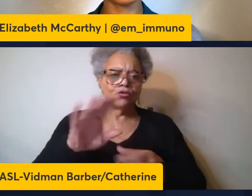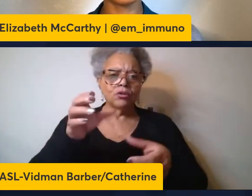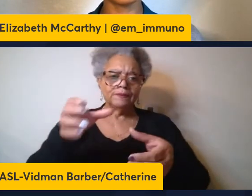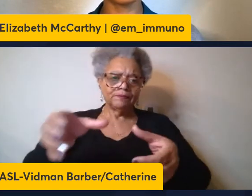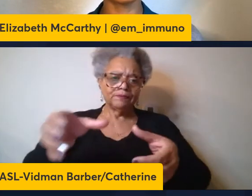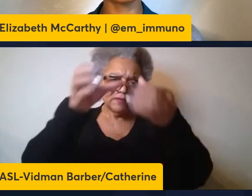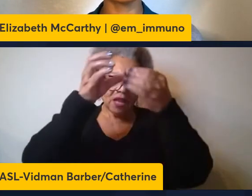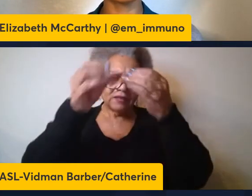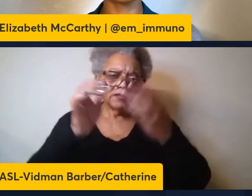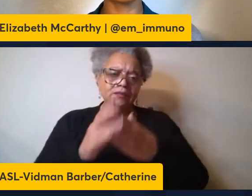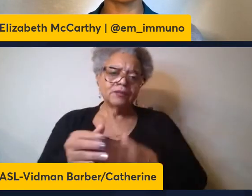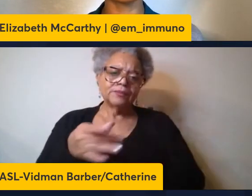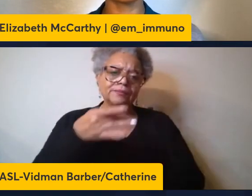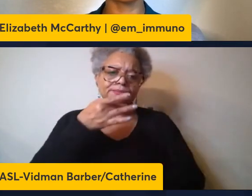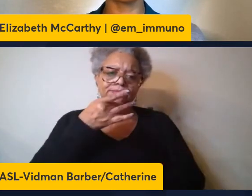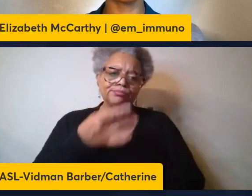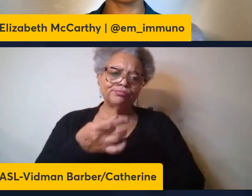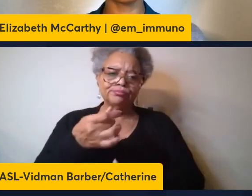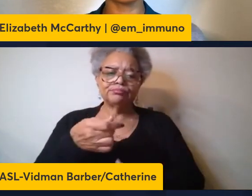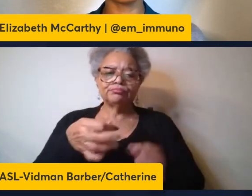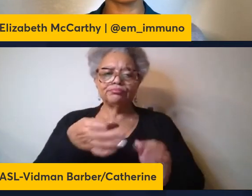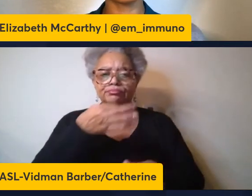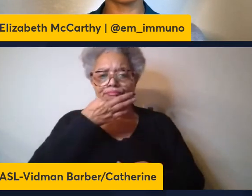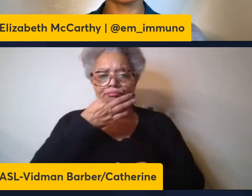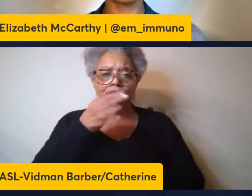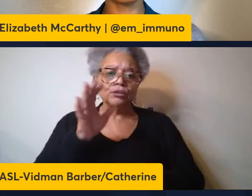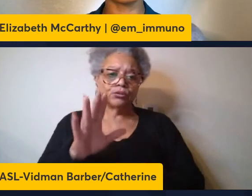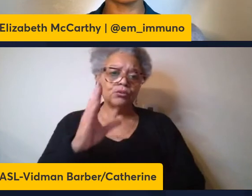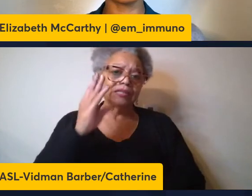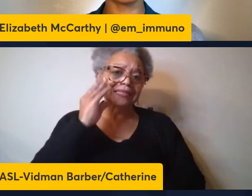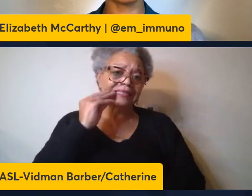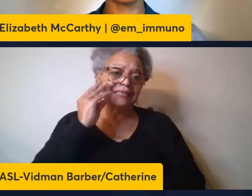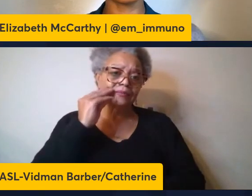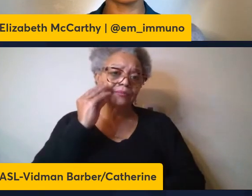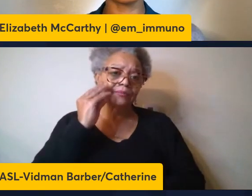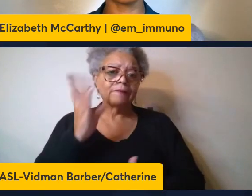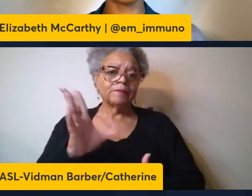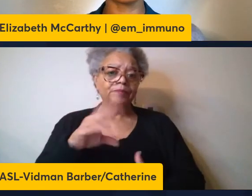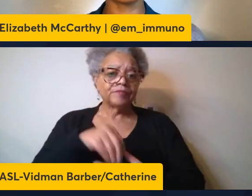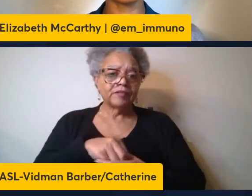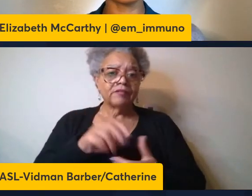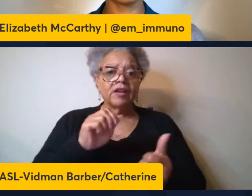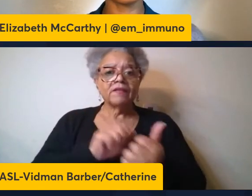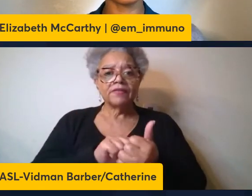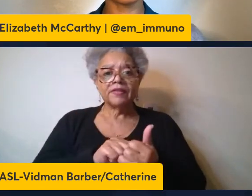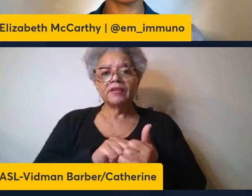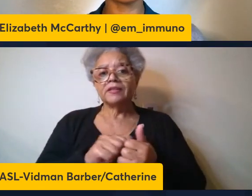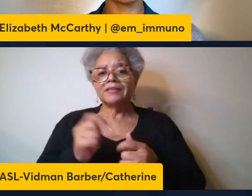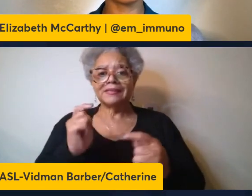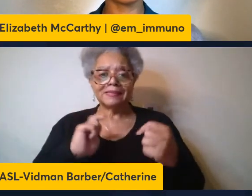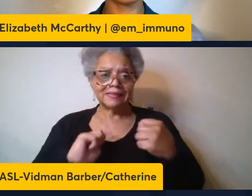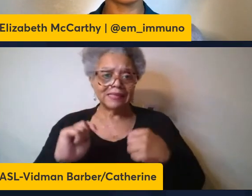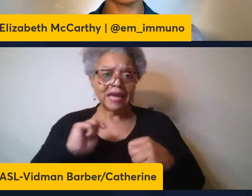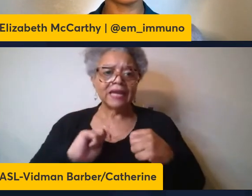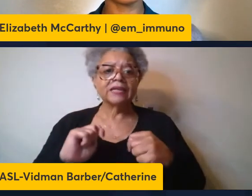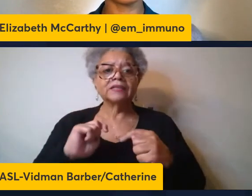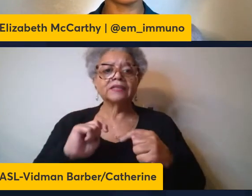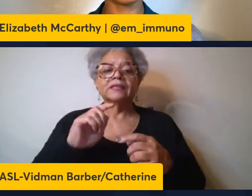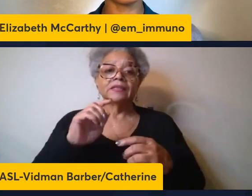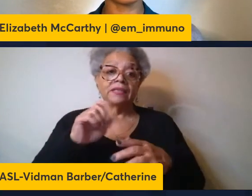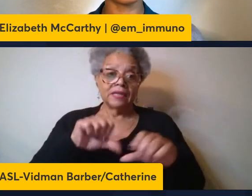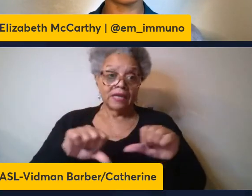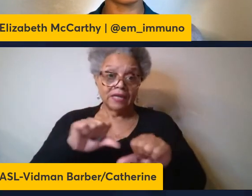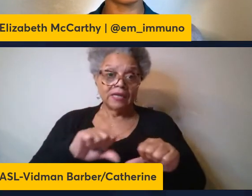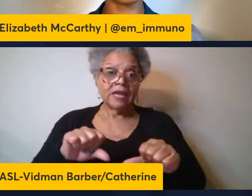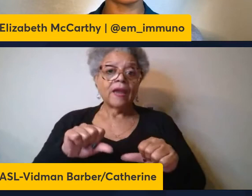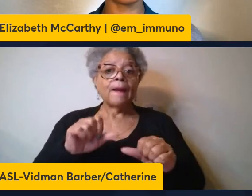gems and your experience getting into data science and computational biology. And we're